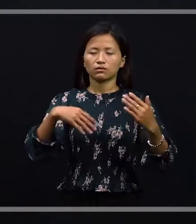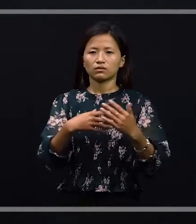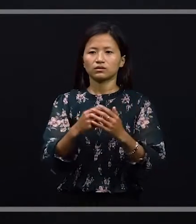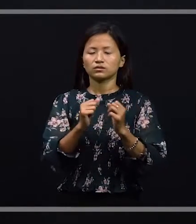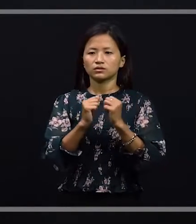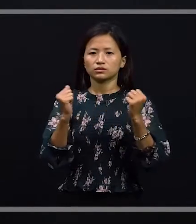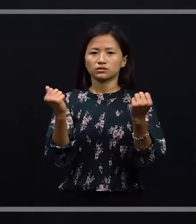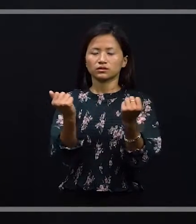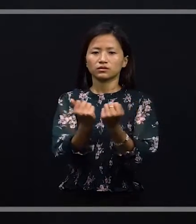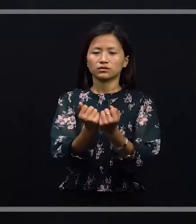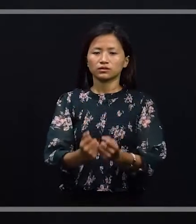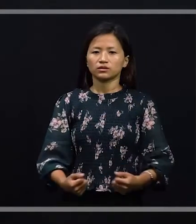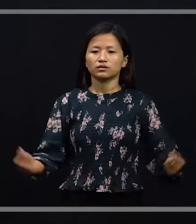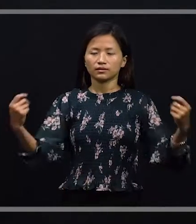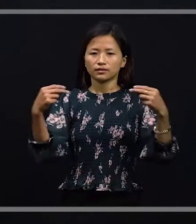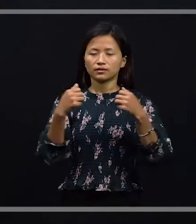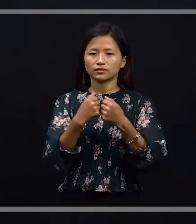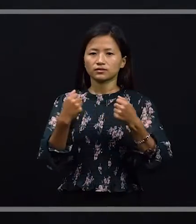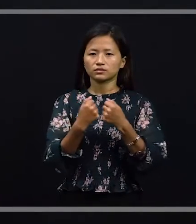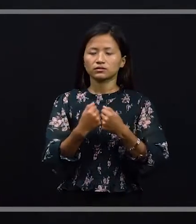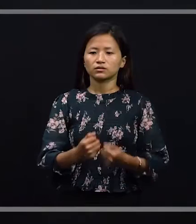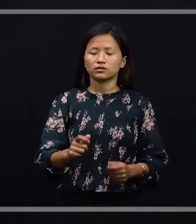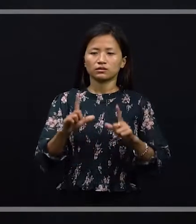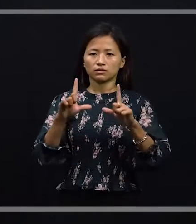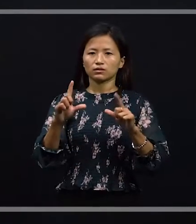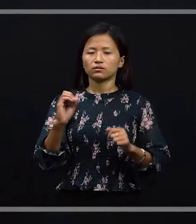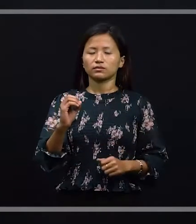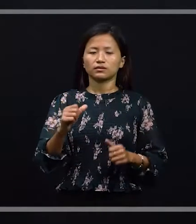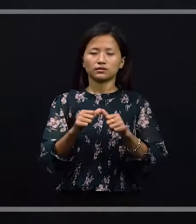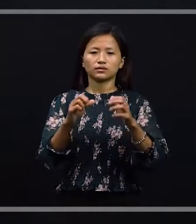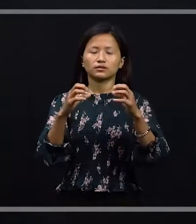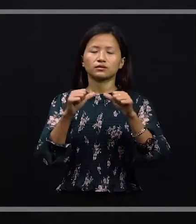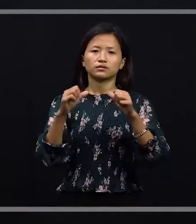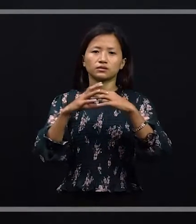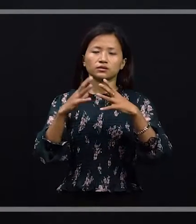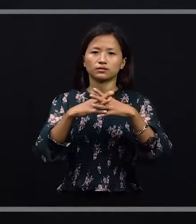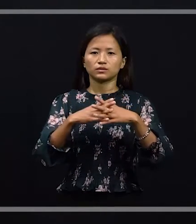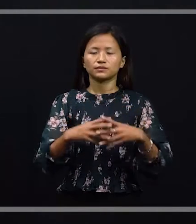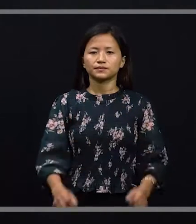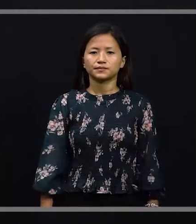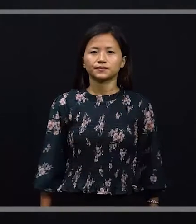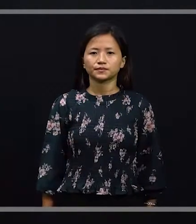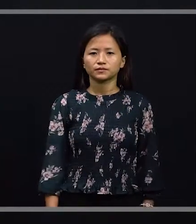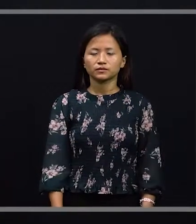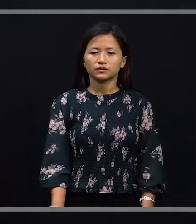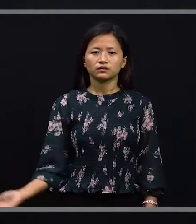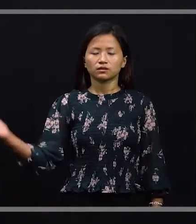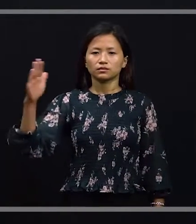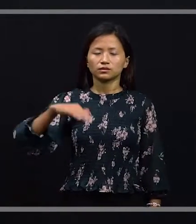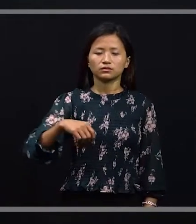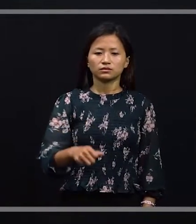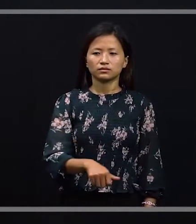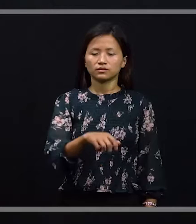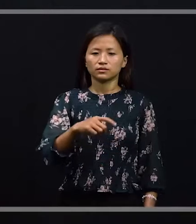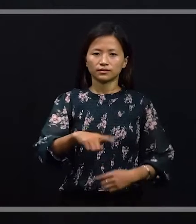your children and your children's children. Likewise, if a person was born in untouchable family, then he has to go through the torture the entire life,